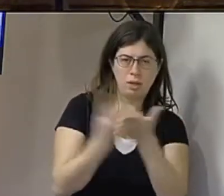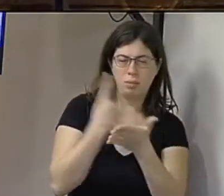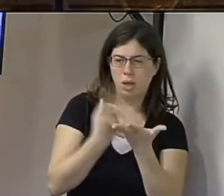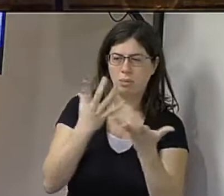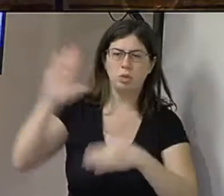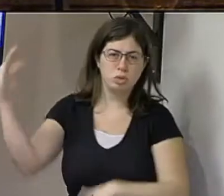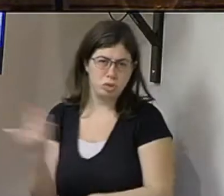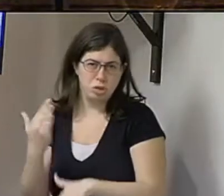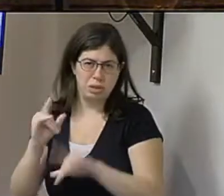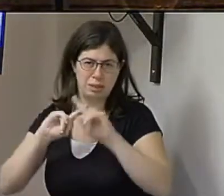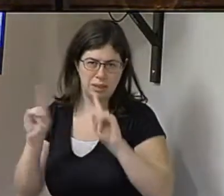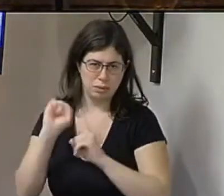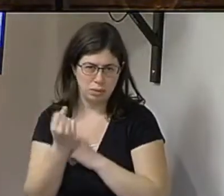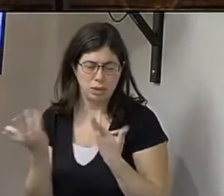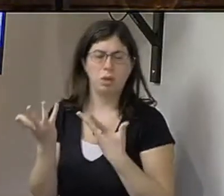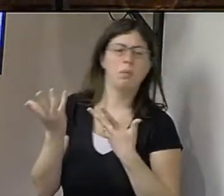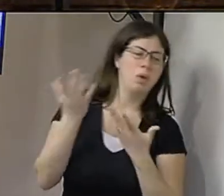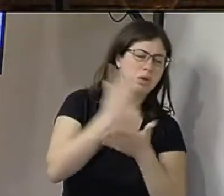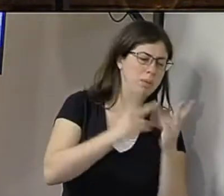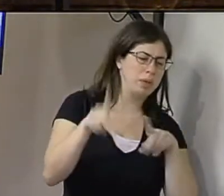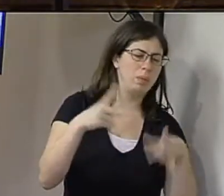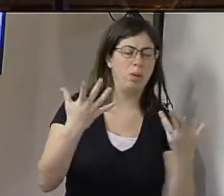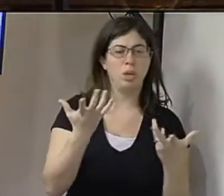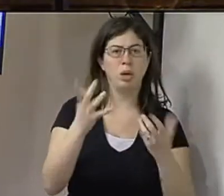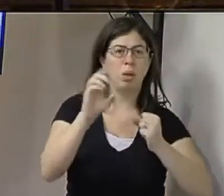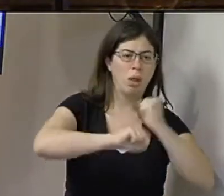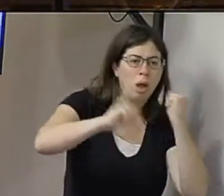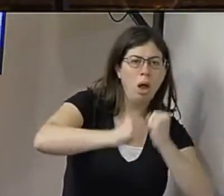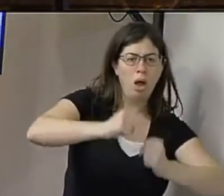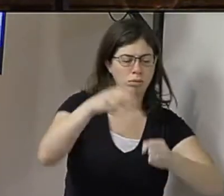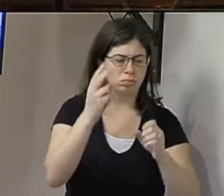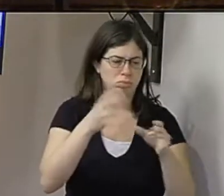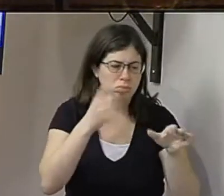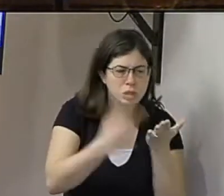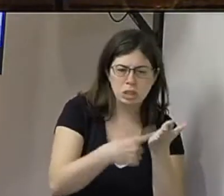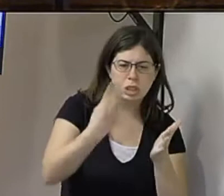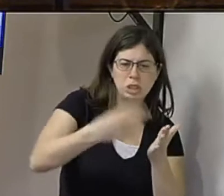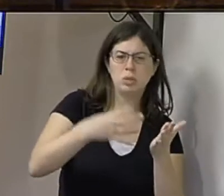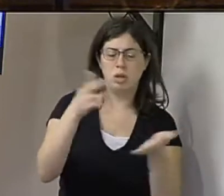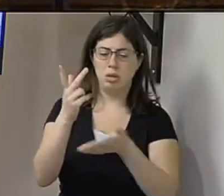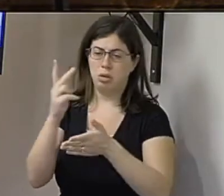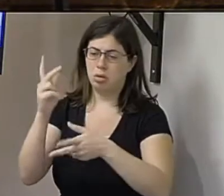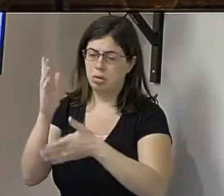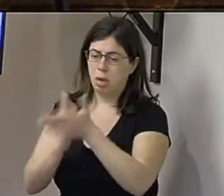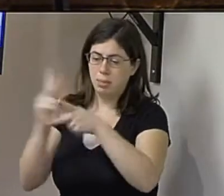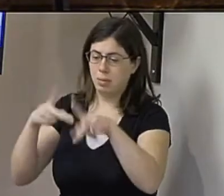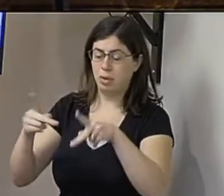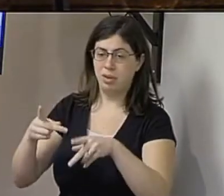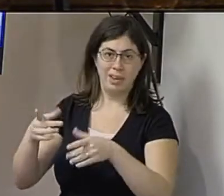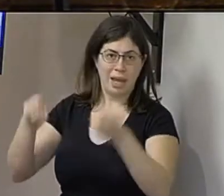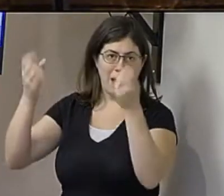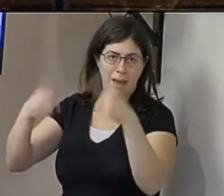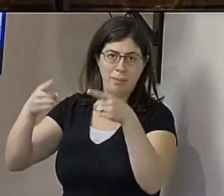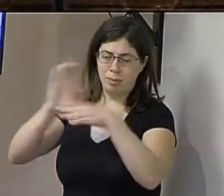we'll introduce a story in a different way. Some people like to introduce a story with a big, long introduction, tells you the history of everybody. And some people like to drop you, this is my favorite, they drop